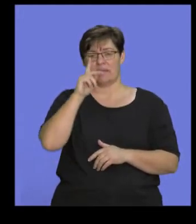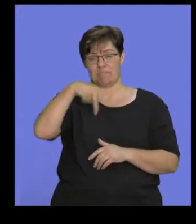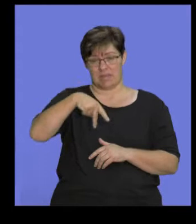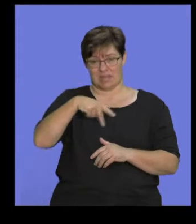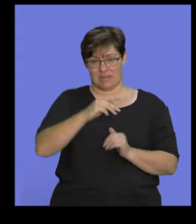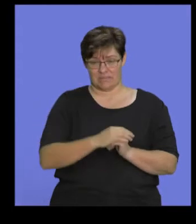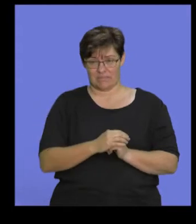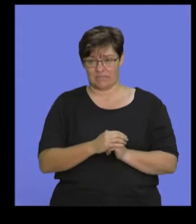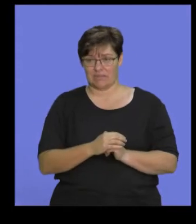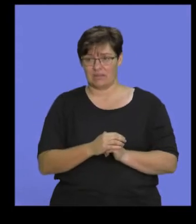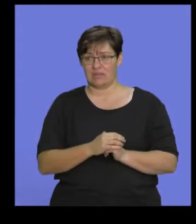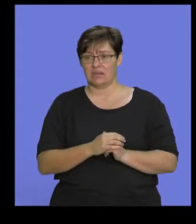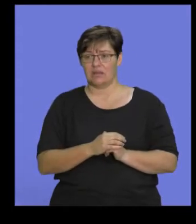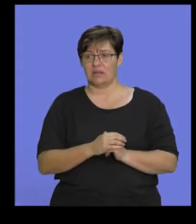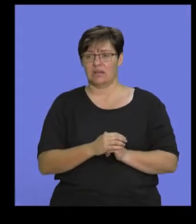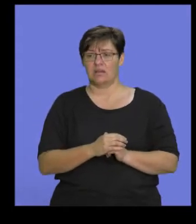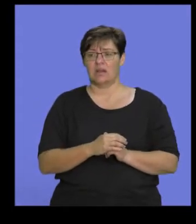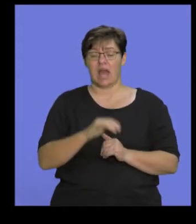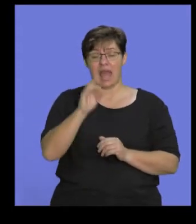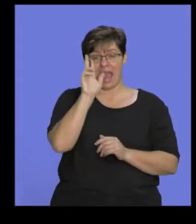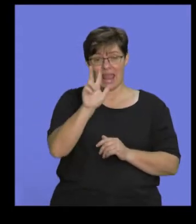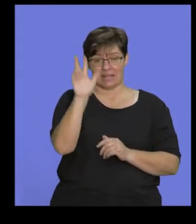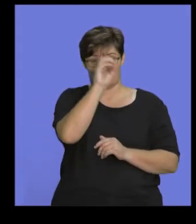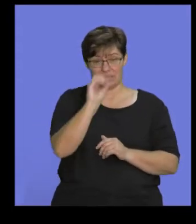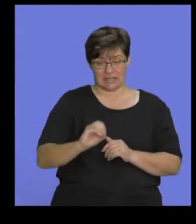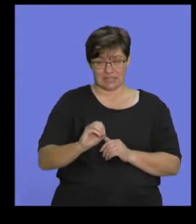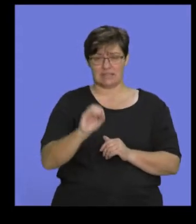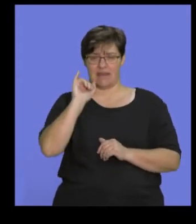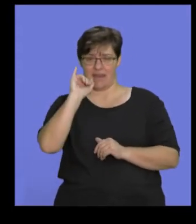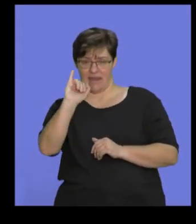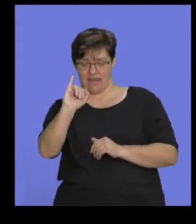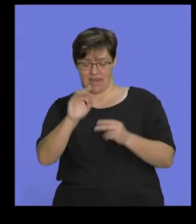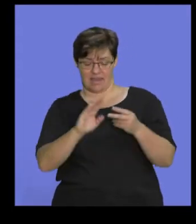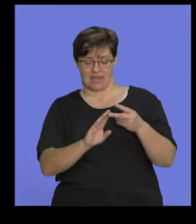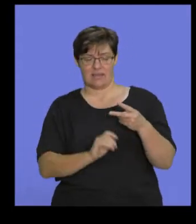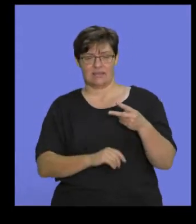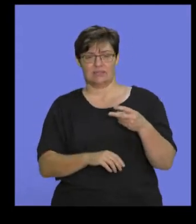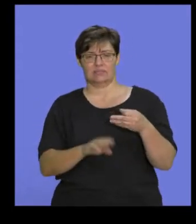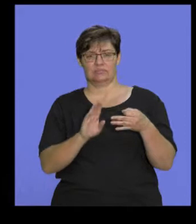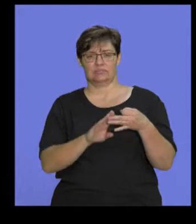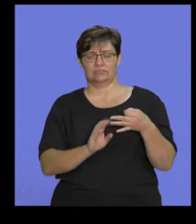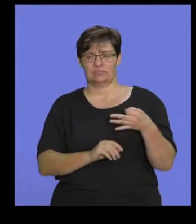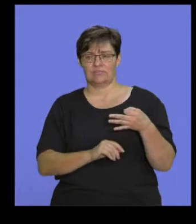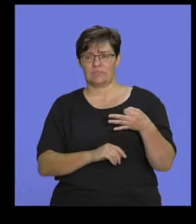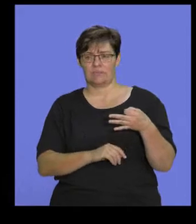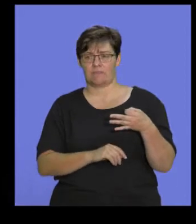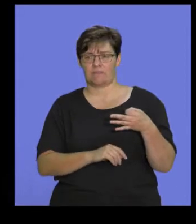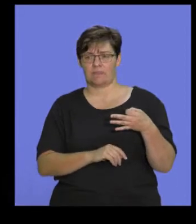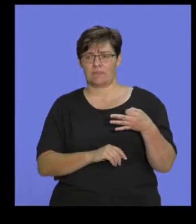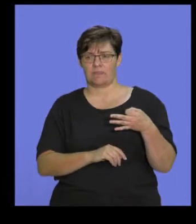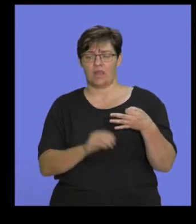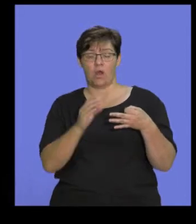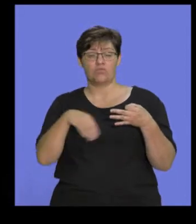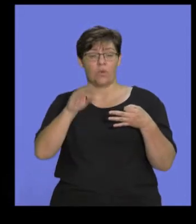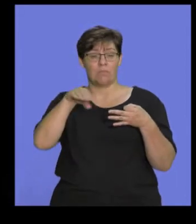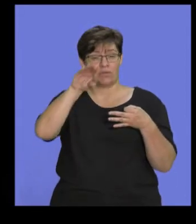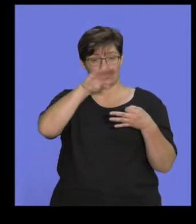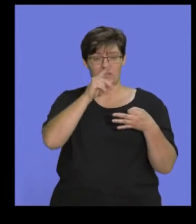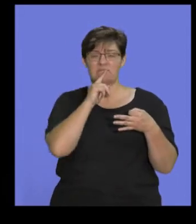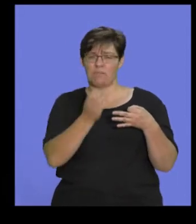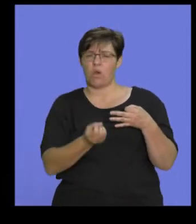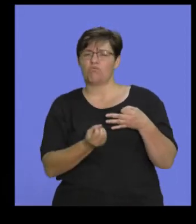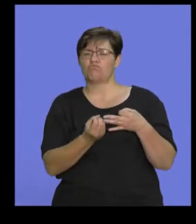value. My 8% will be the I, which is the interest. and then my compound interest will then tell